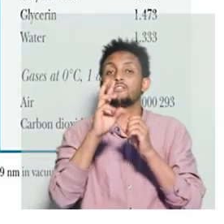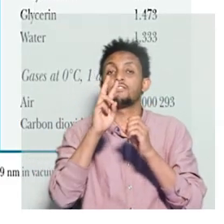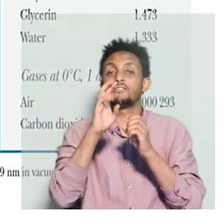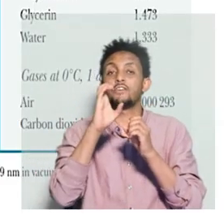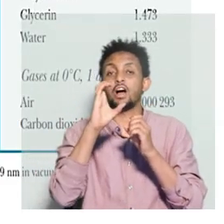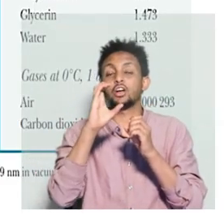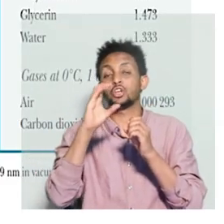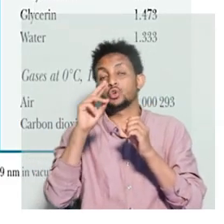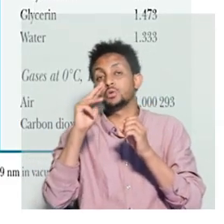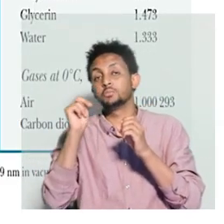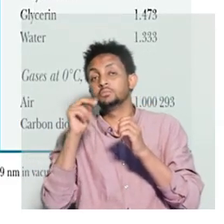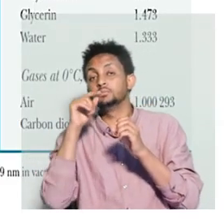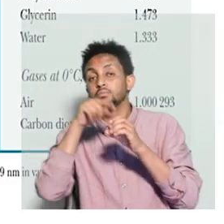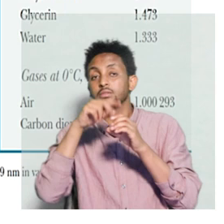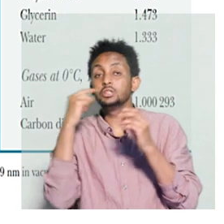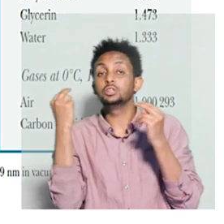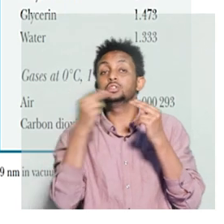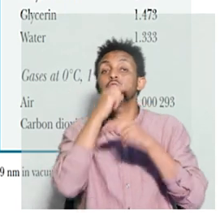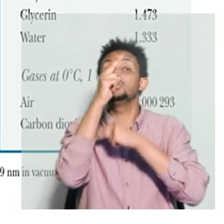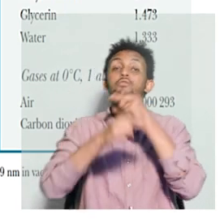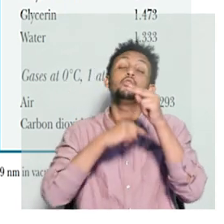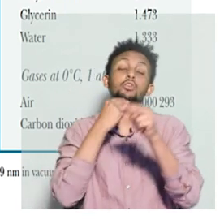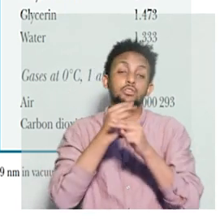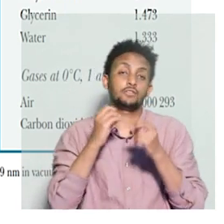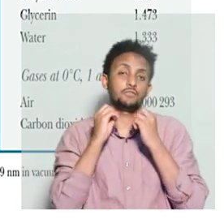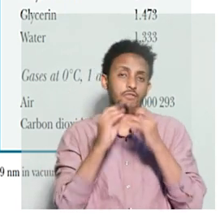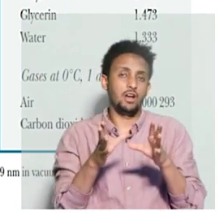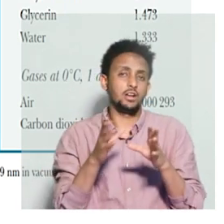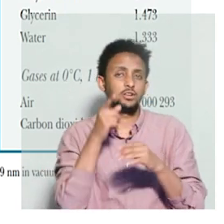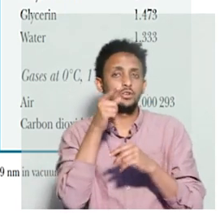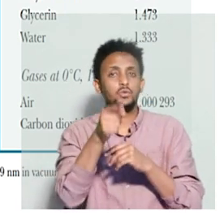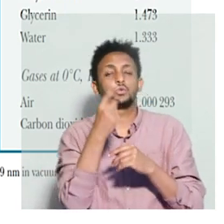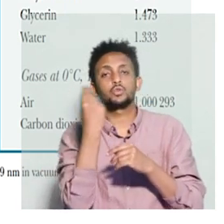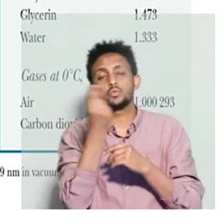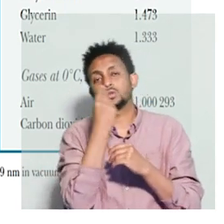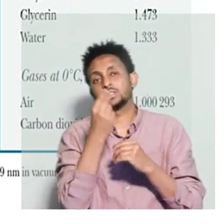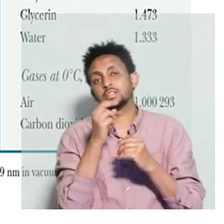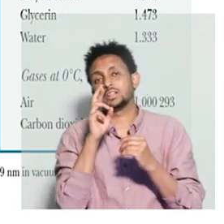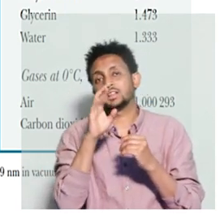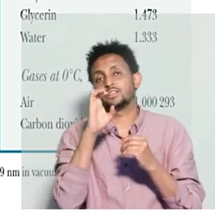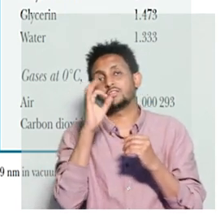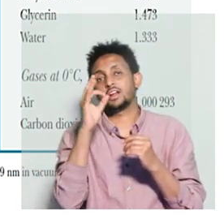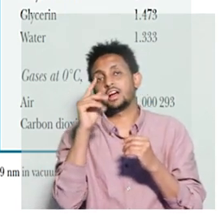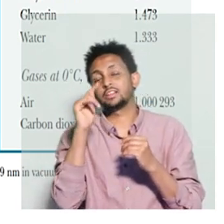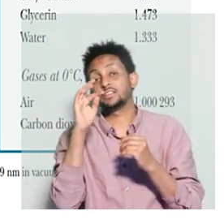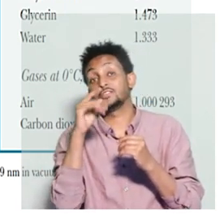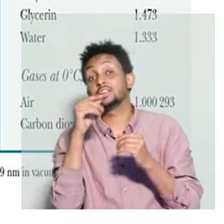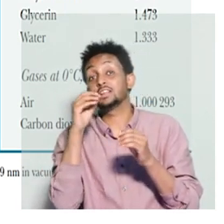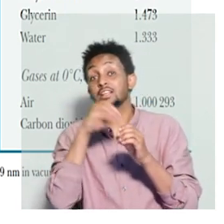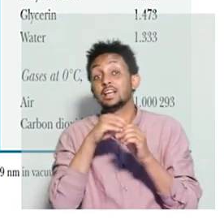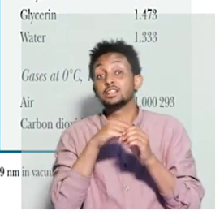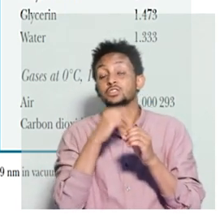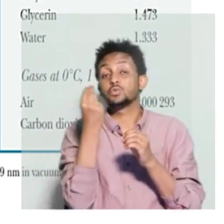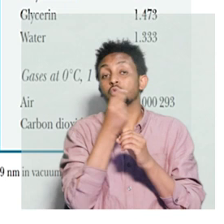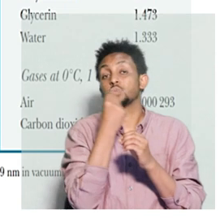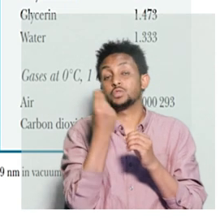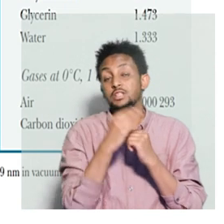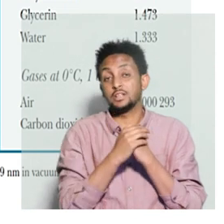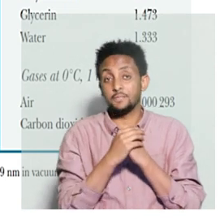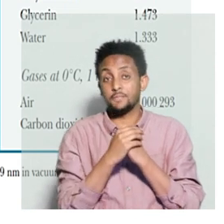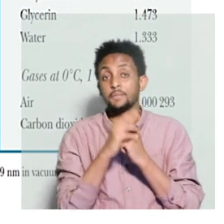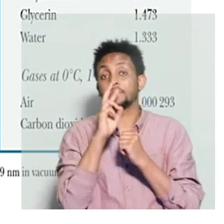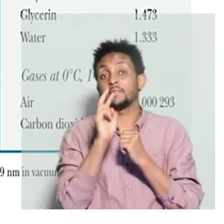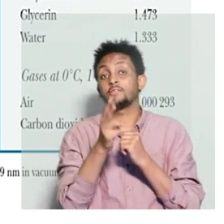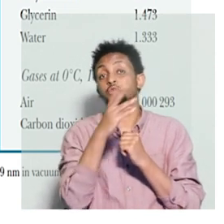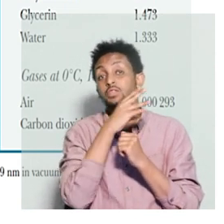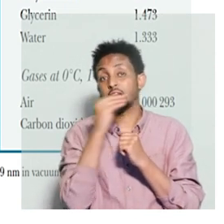it is the fastest thing in the universe so far. So it's possible to use refractive index instead of using